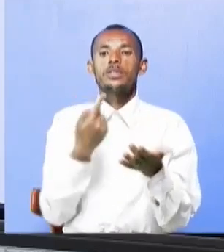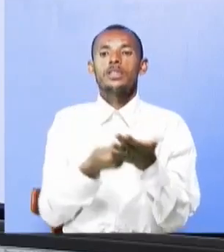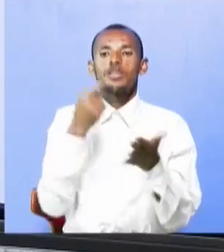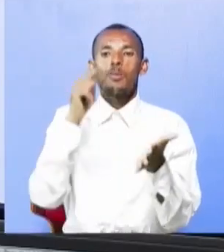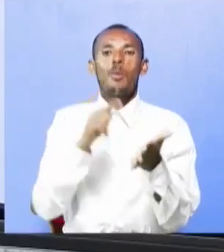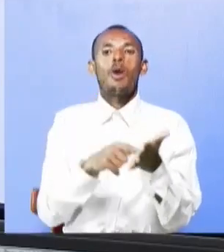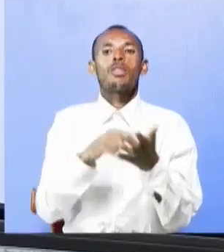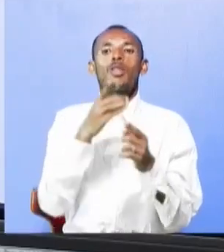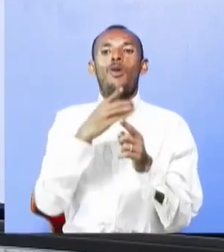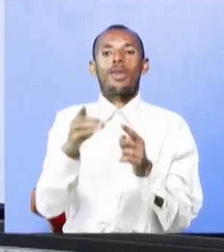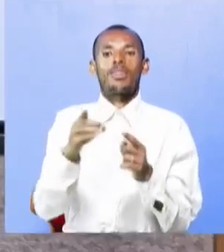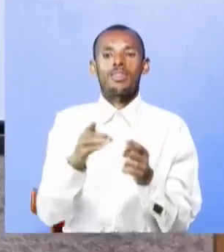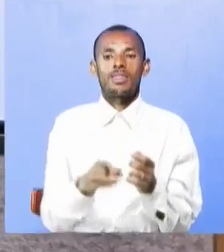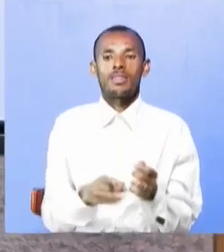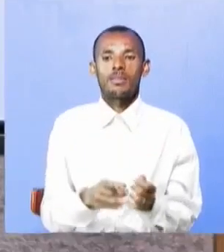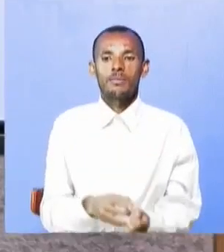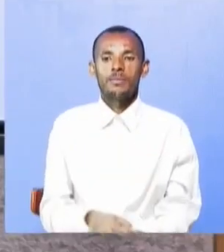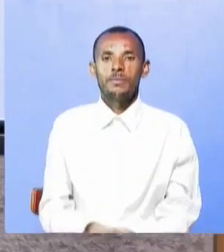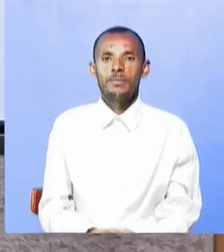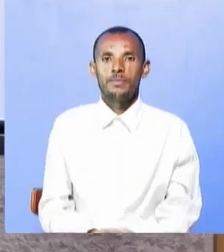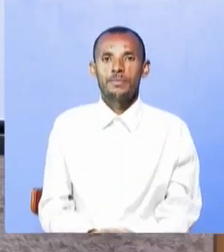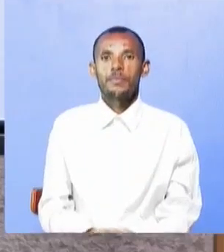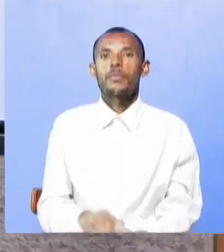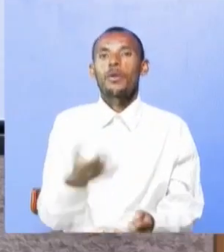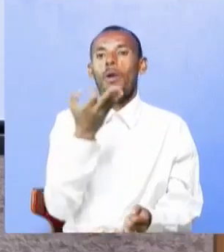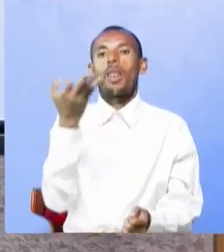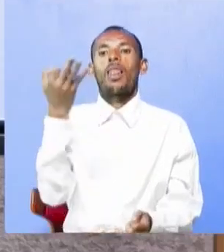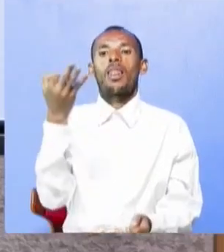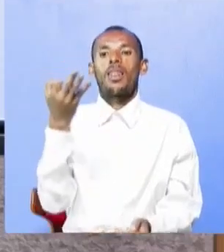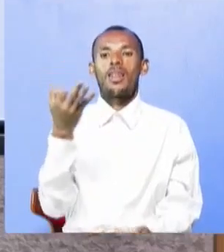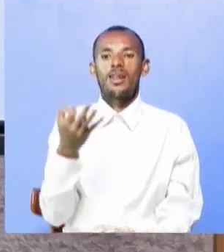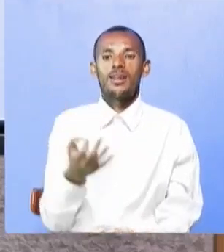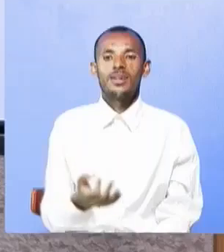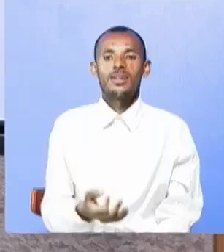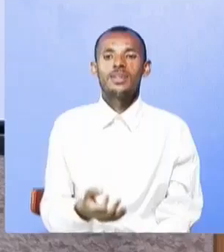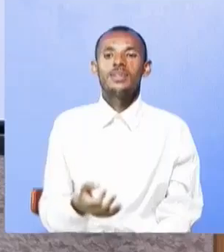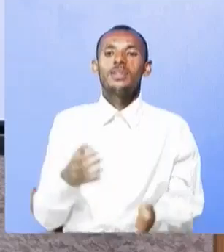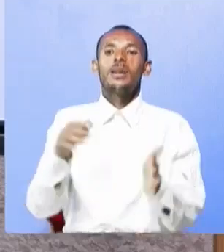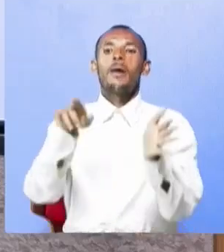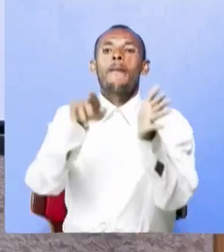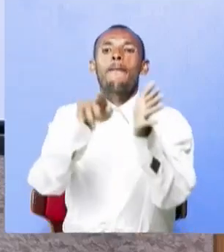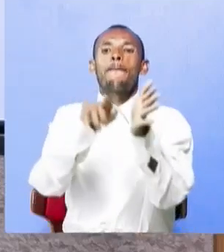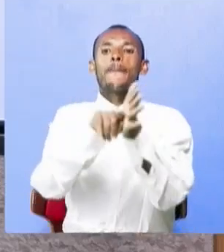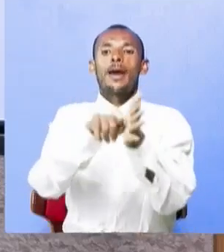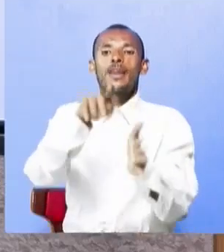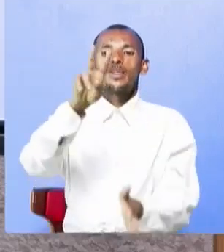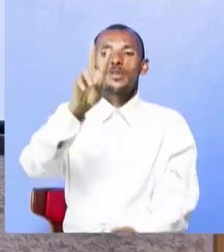is located? Well, minus 2,